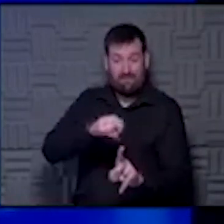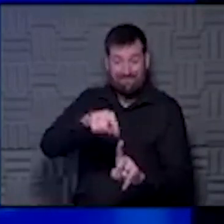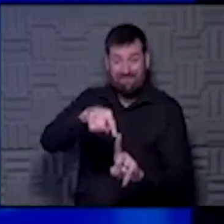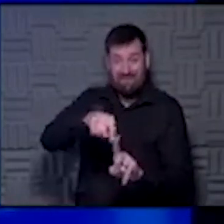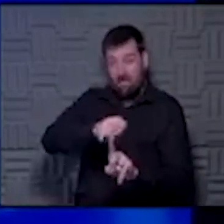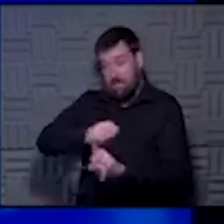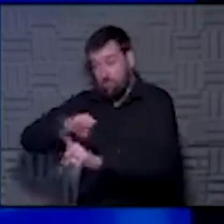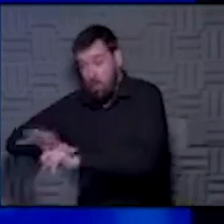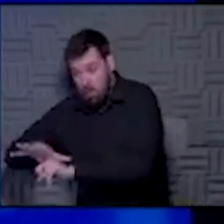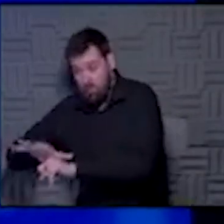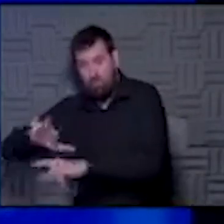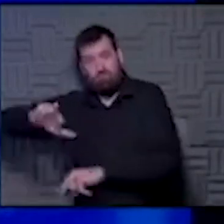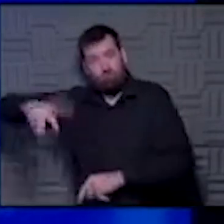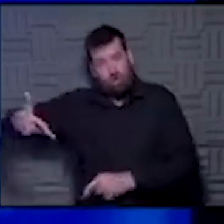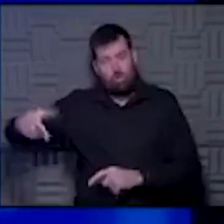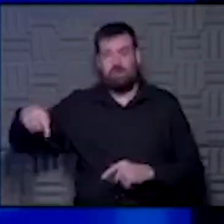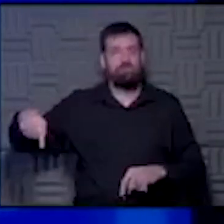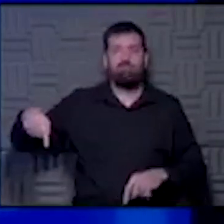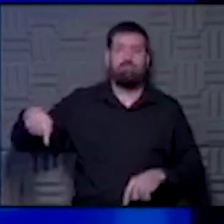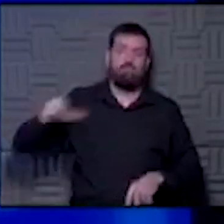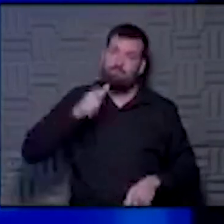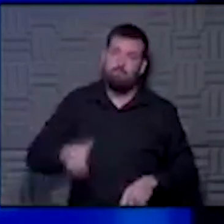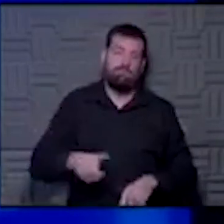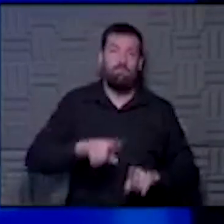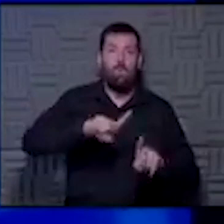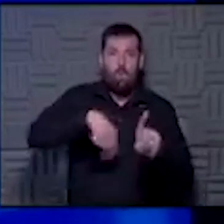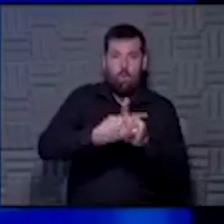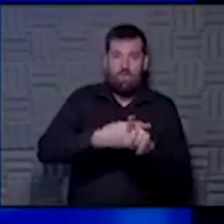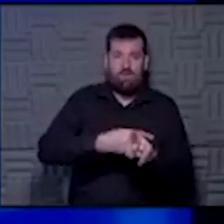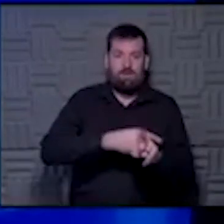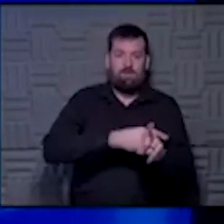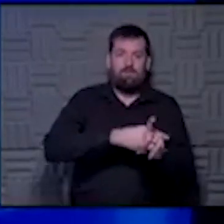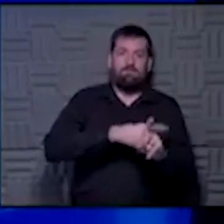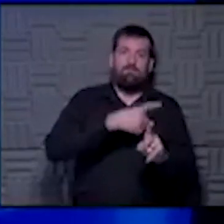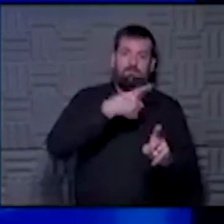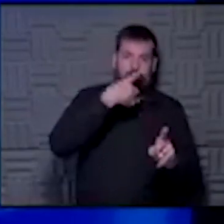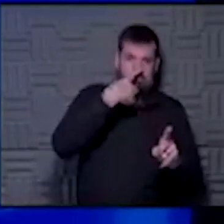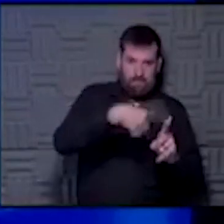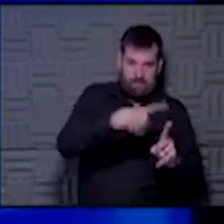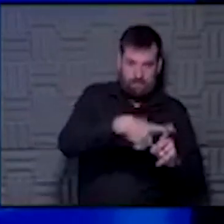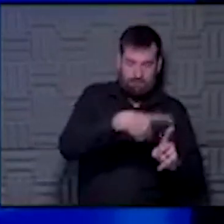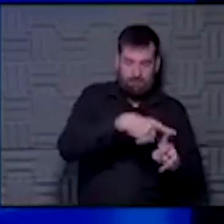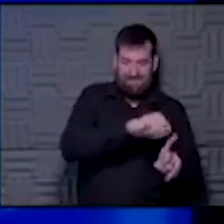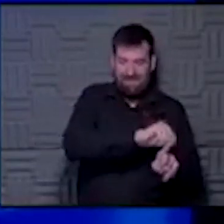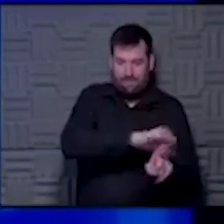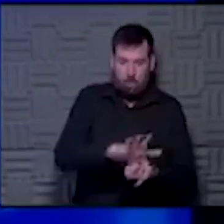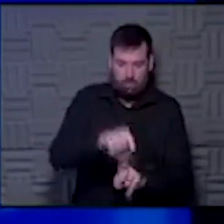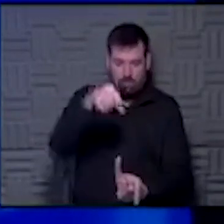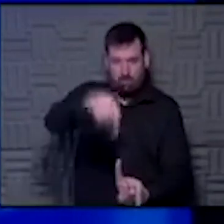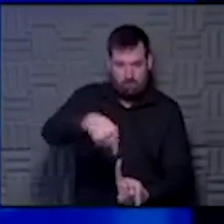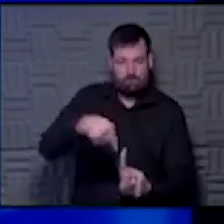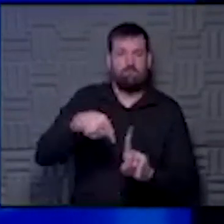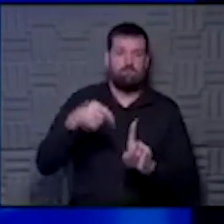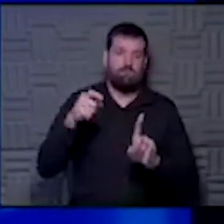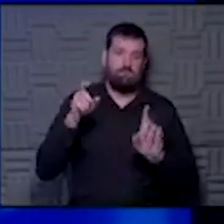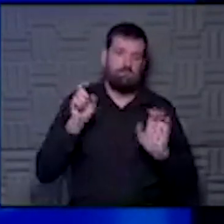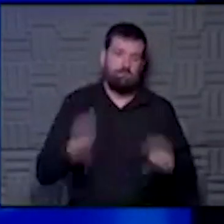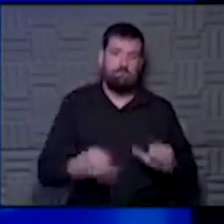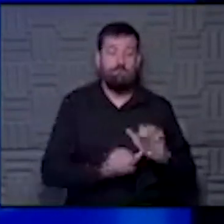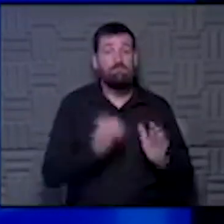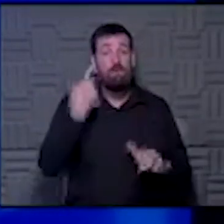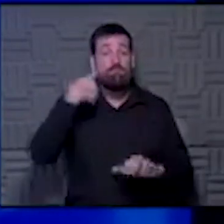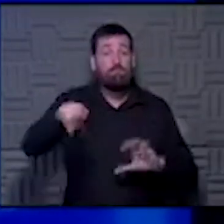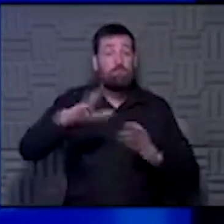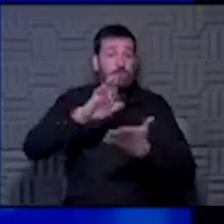to a known positive contact, are required to quarantine. From a school perspective, in an effort to keep